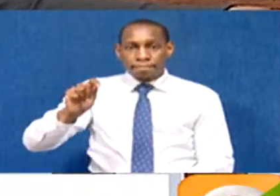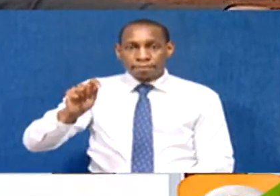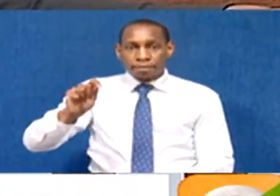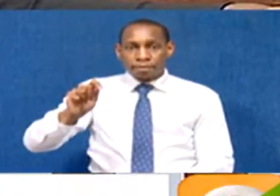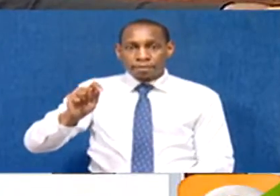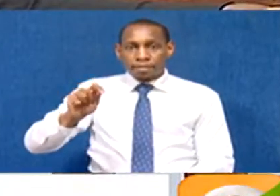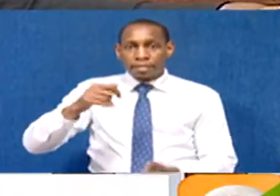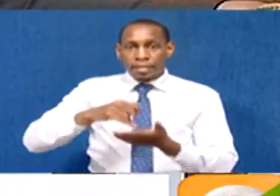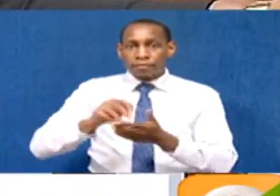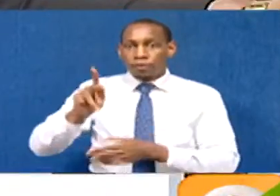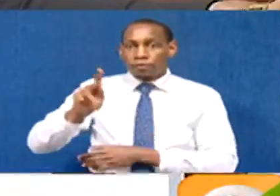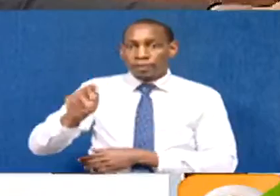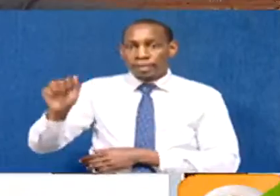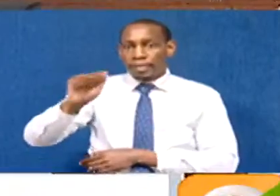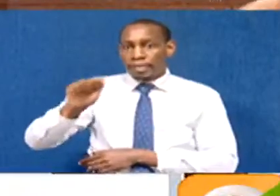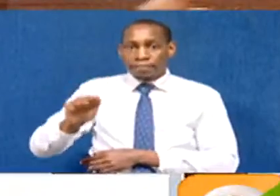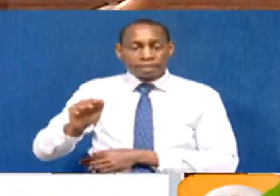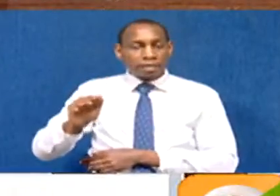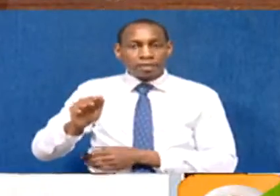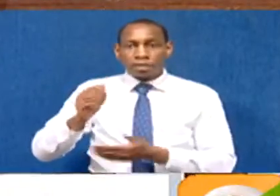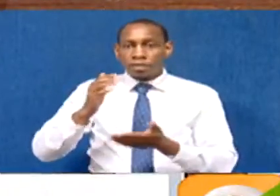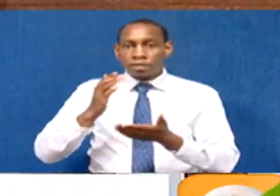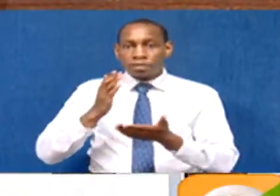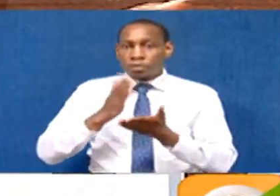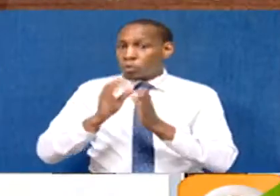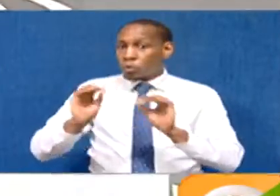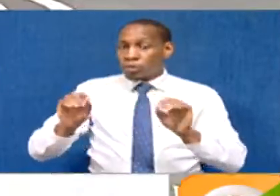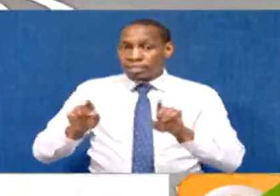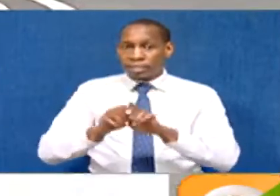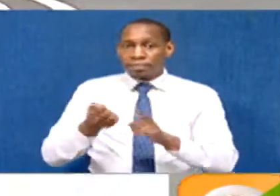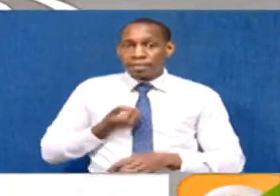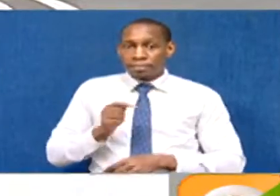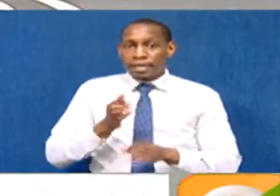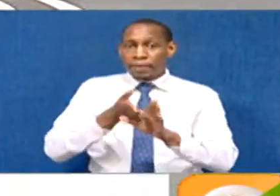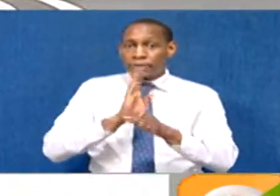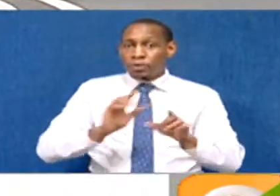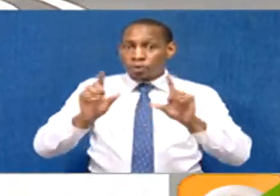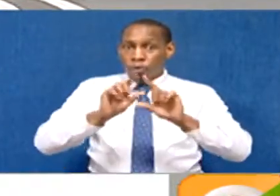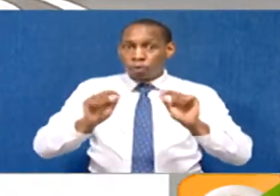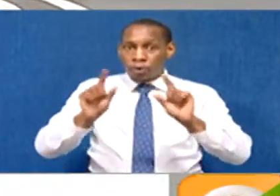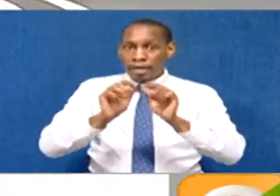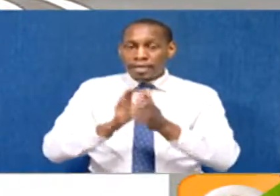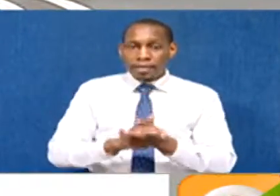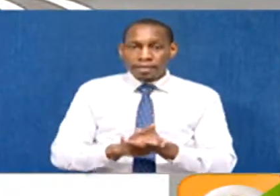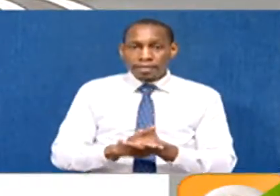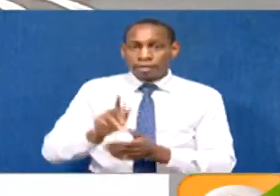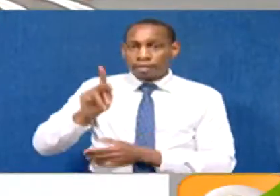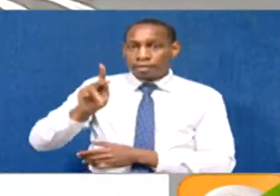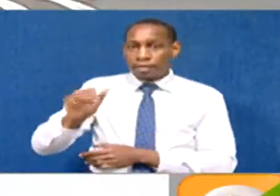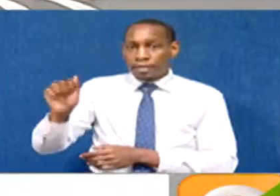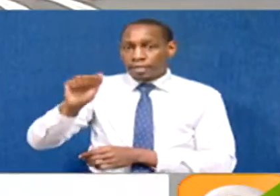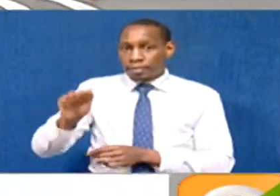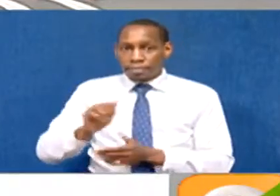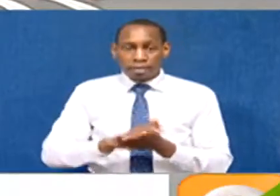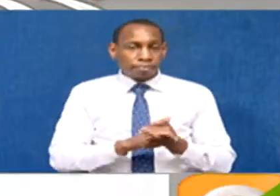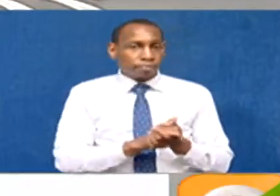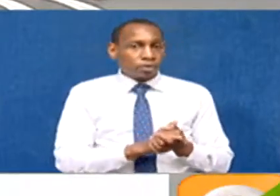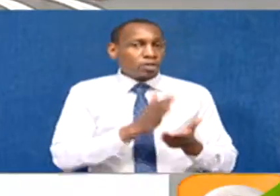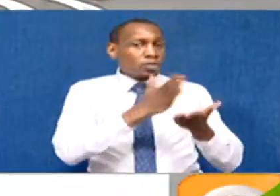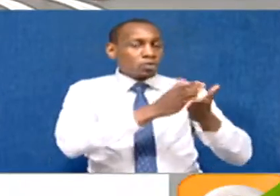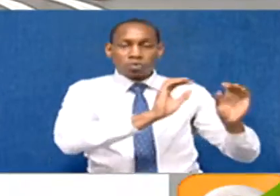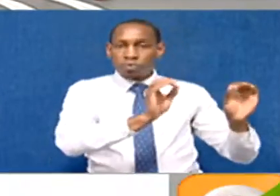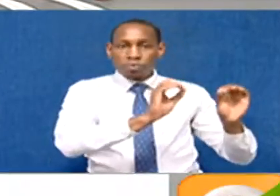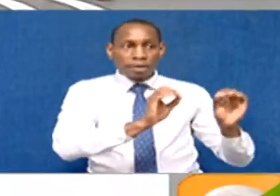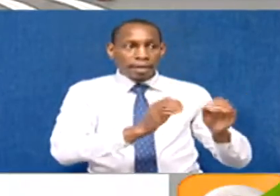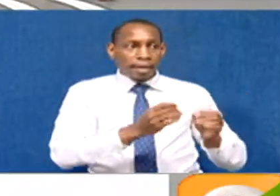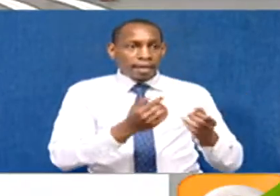a KEMSA, non-existent KEMSA thing, and she should withdraw that statement. But KEMSA is not existent. Because it is not true.